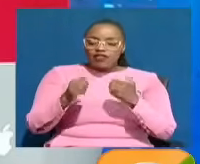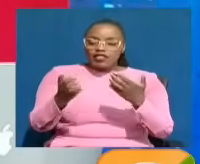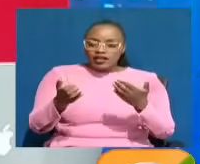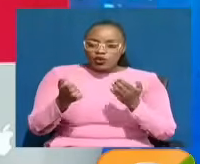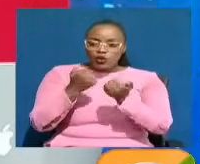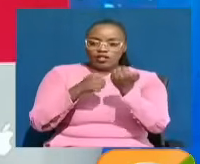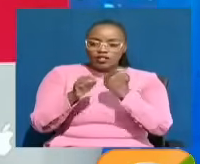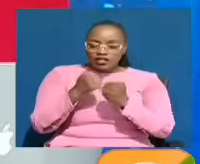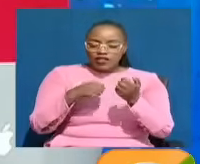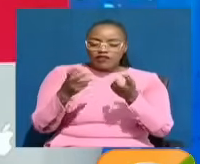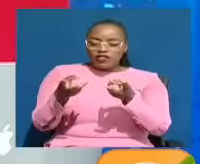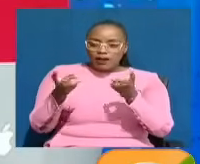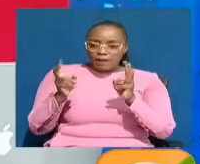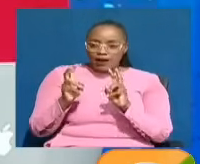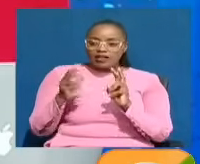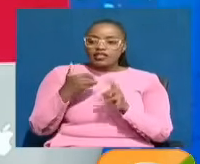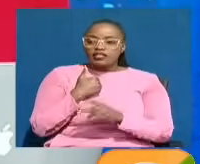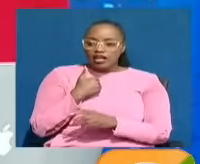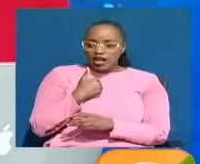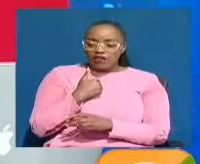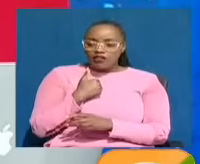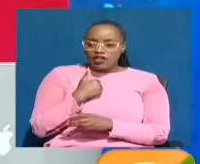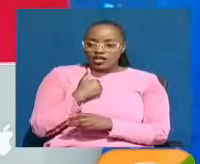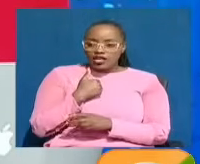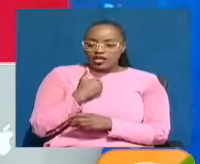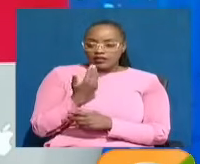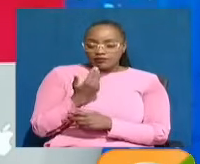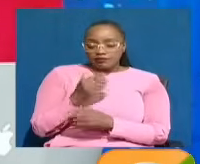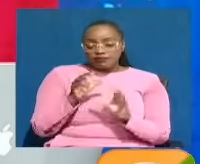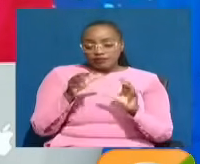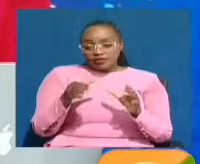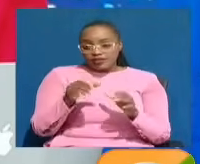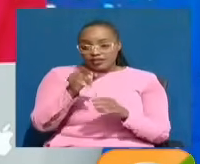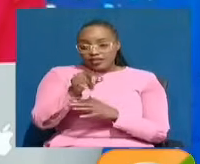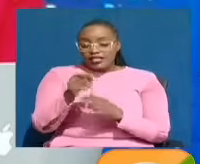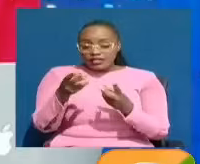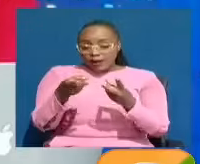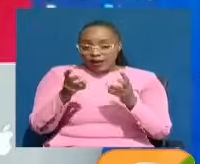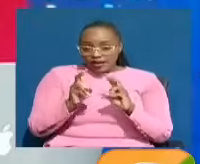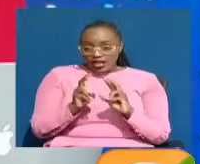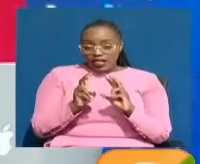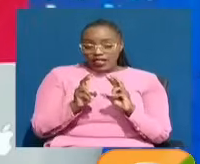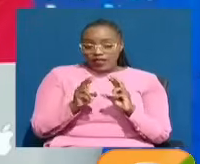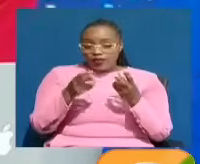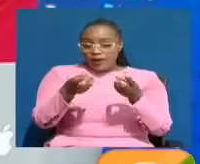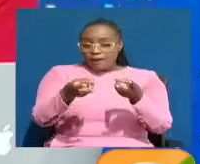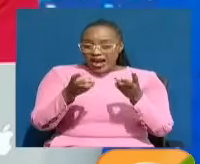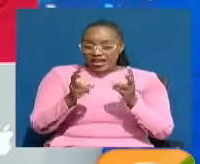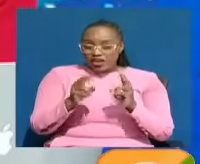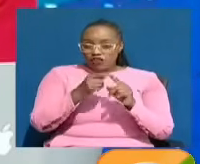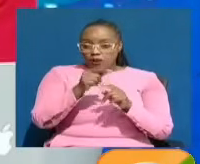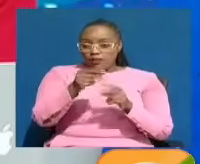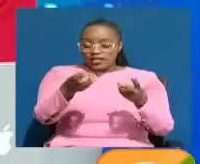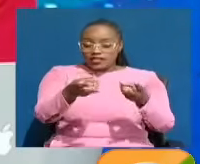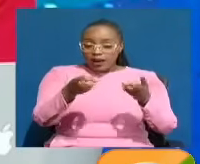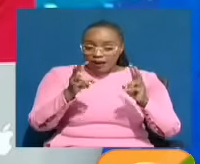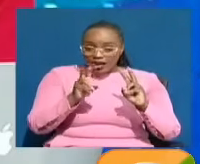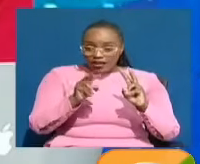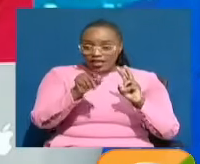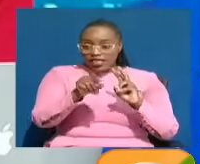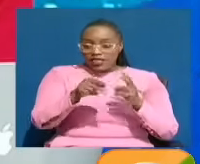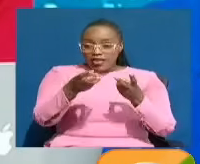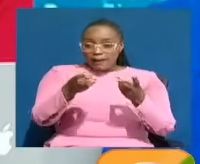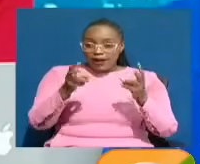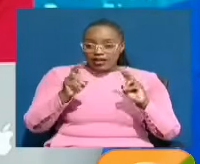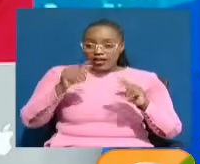is to have the panel to jointly appoint a reputable firm. Okay. That so has the panel, that